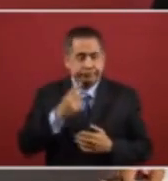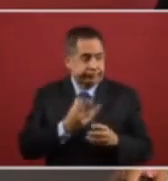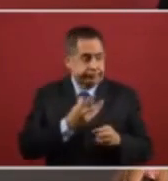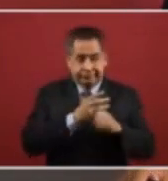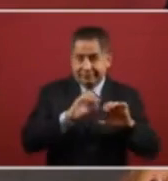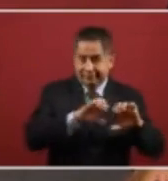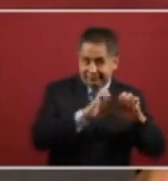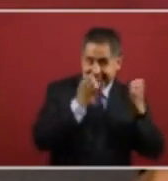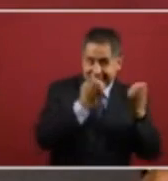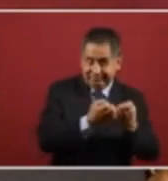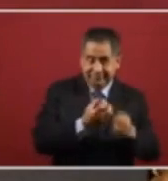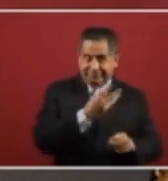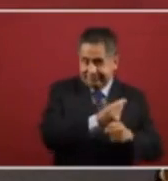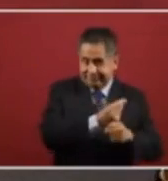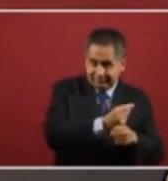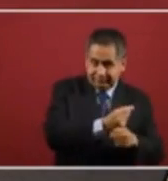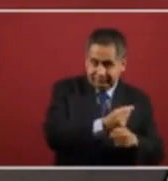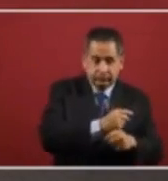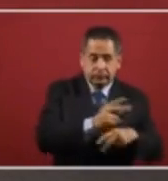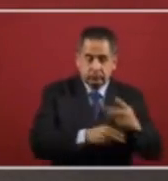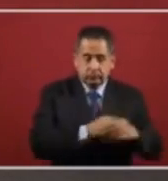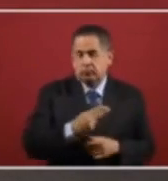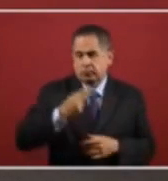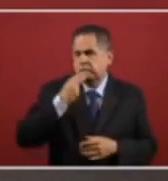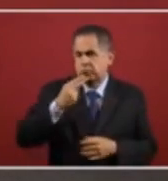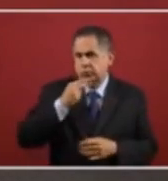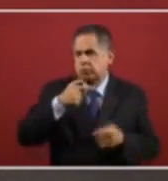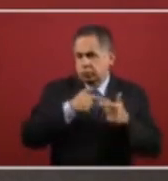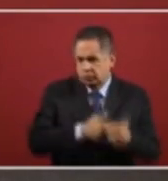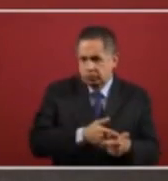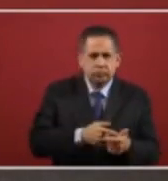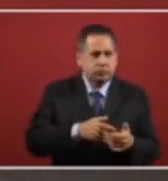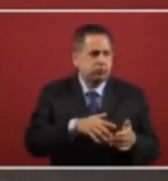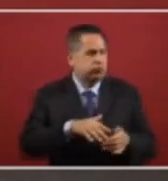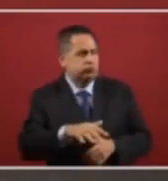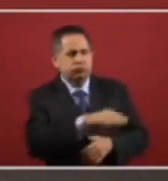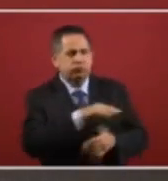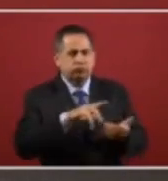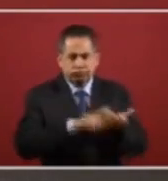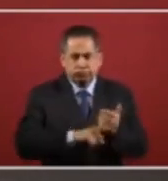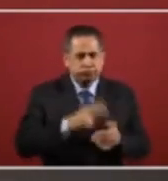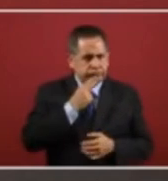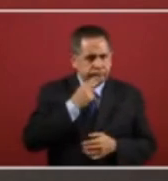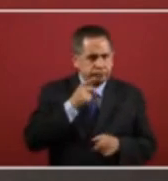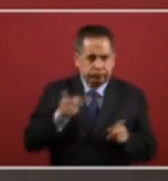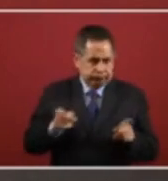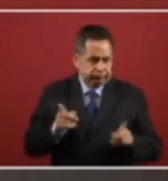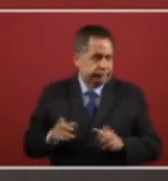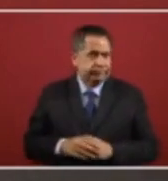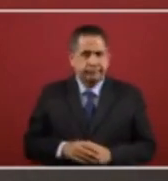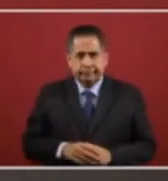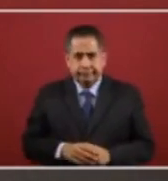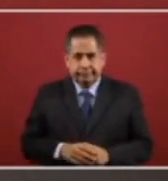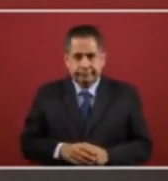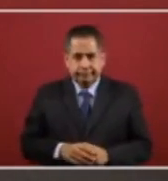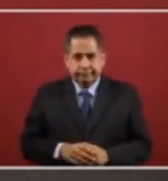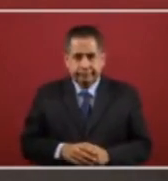being to rehabilitate and utilize areas